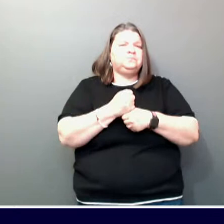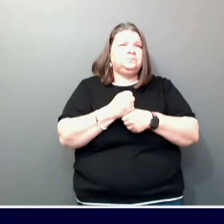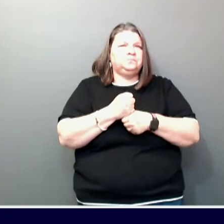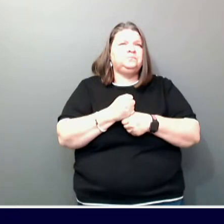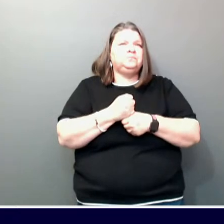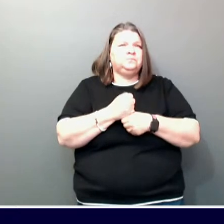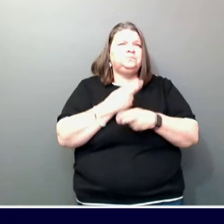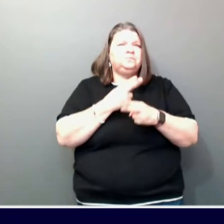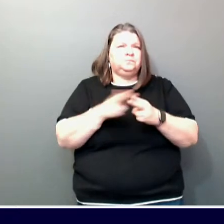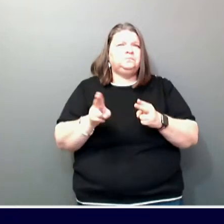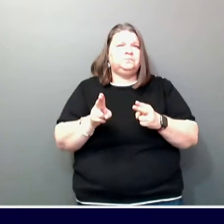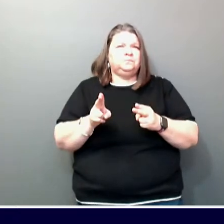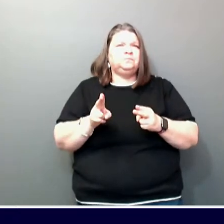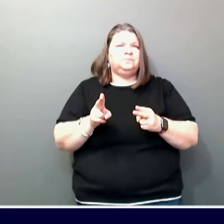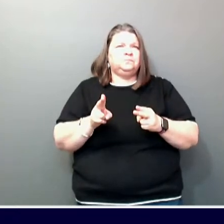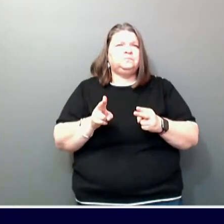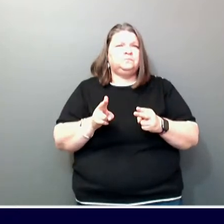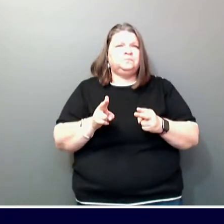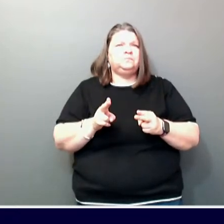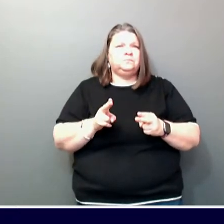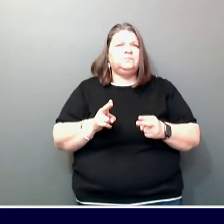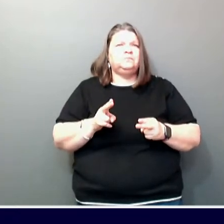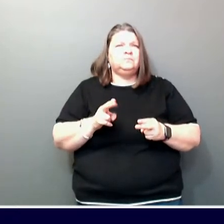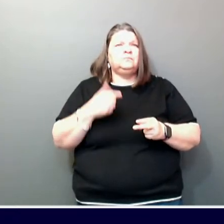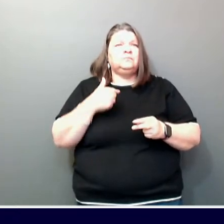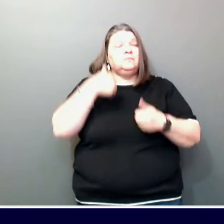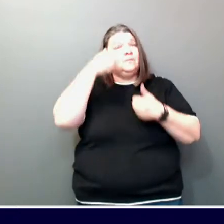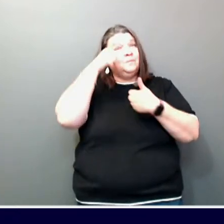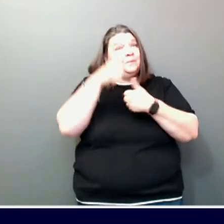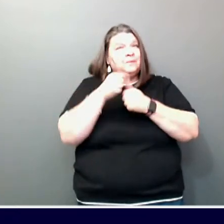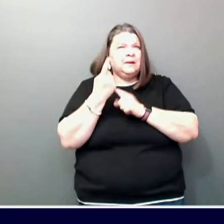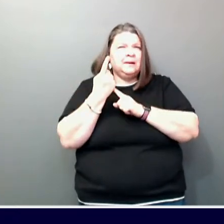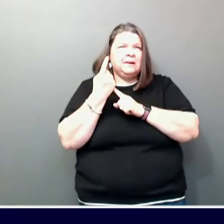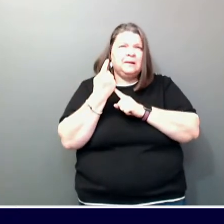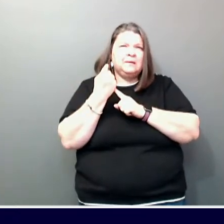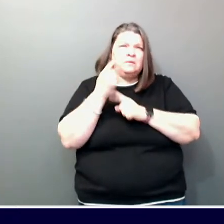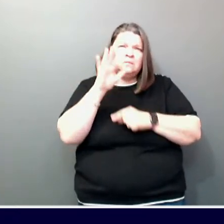into 2021, when the state of Maine was doing its